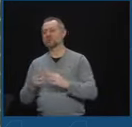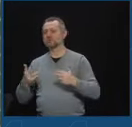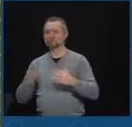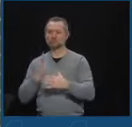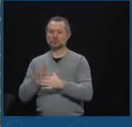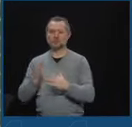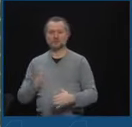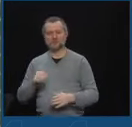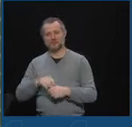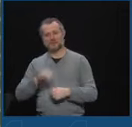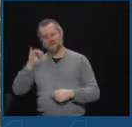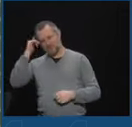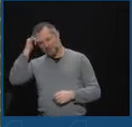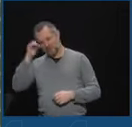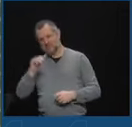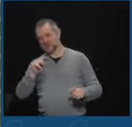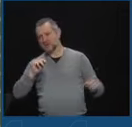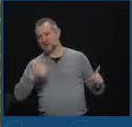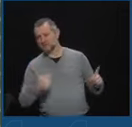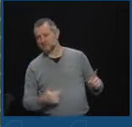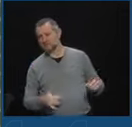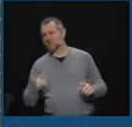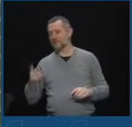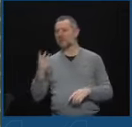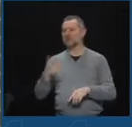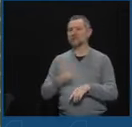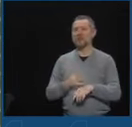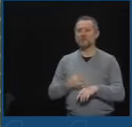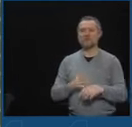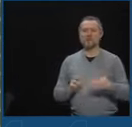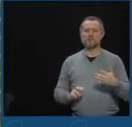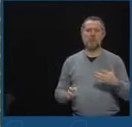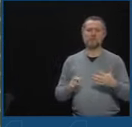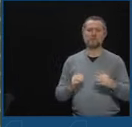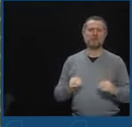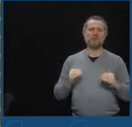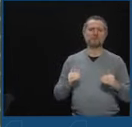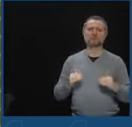program. He has been promoted 4 times, and I think shot once,